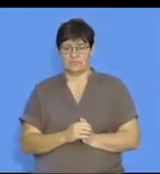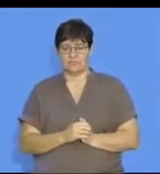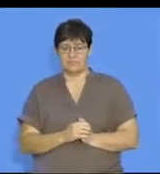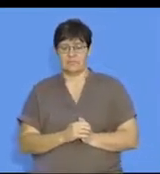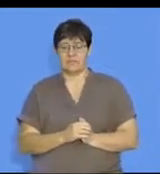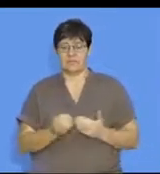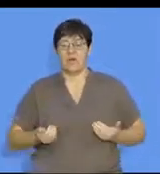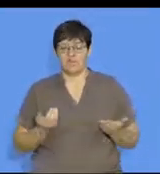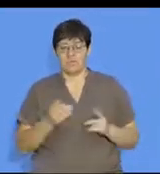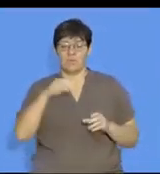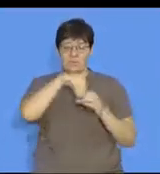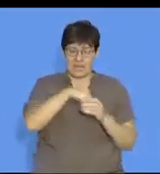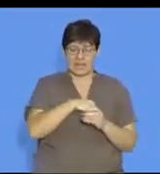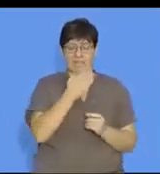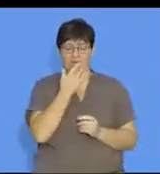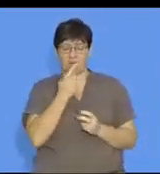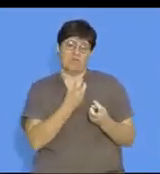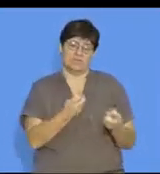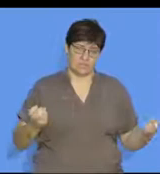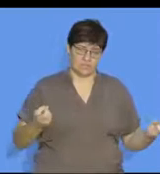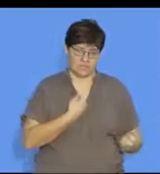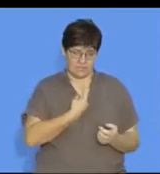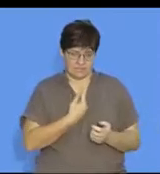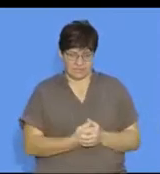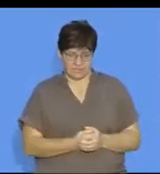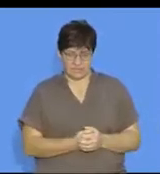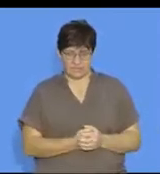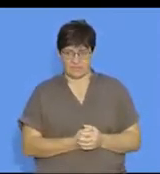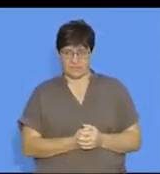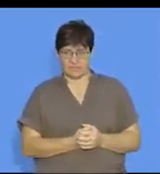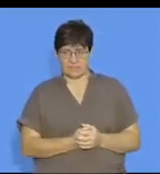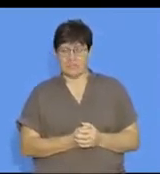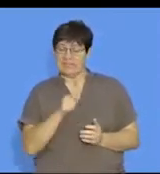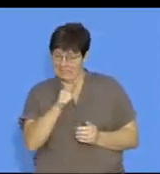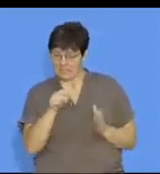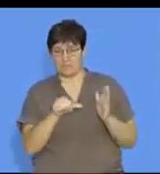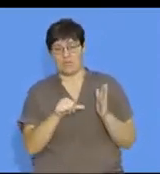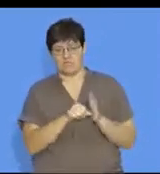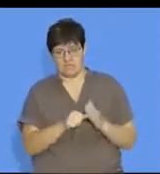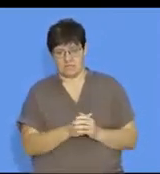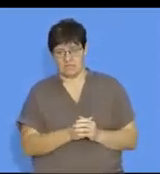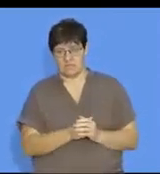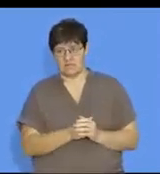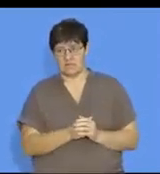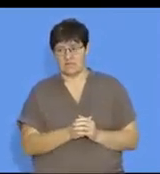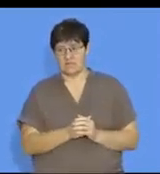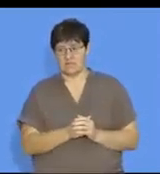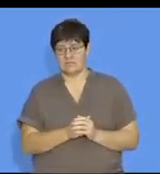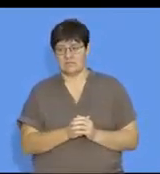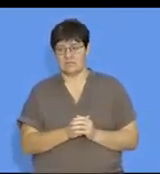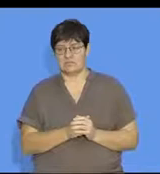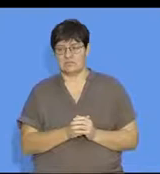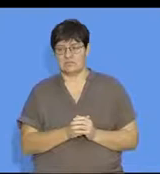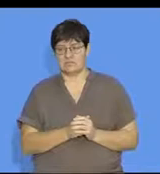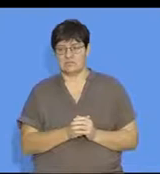offers resistance within the battery or within the source itself. Right. Very, very important. Okay, but pay attention